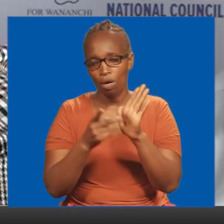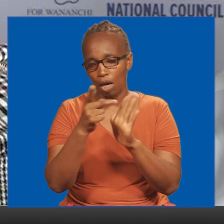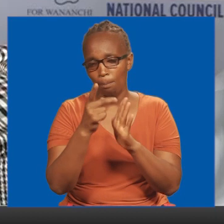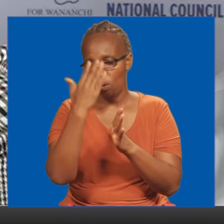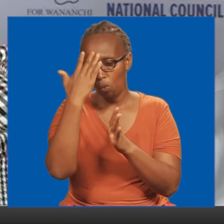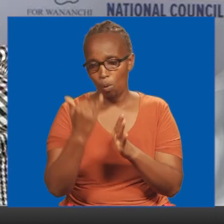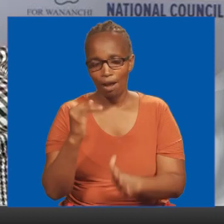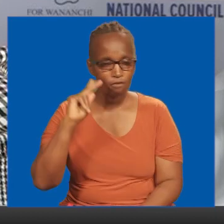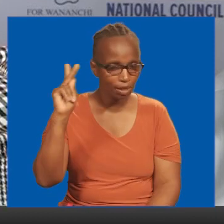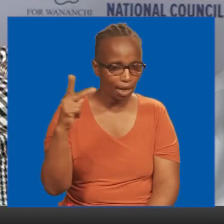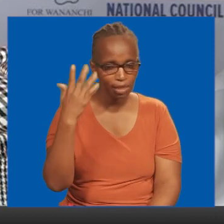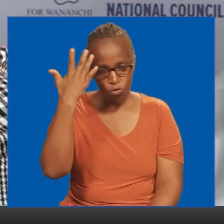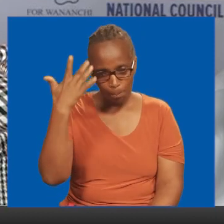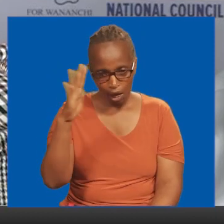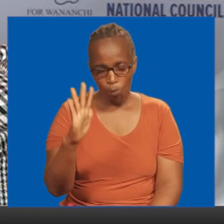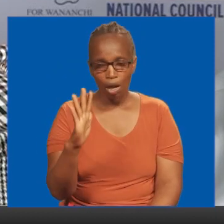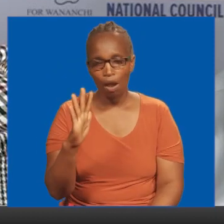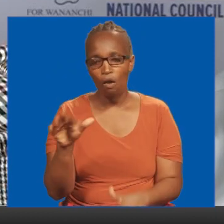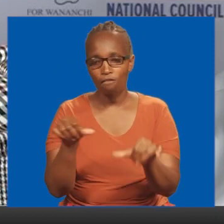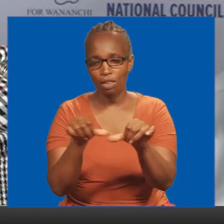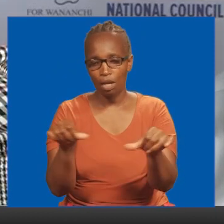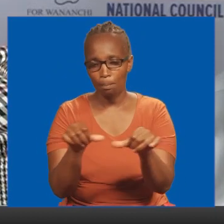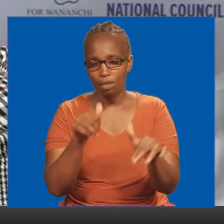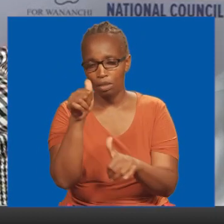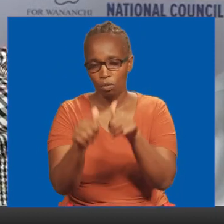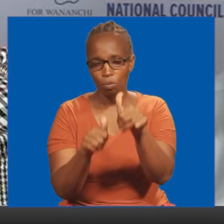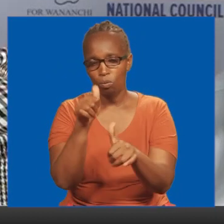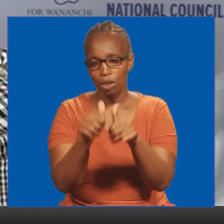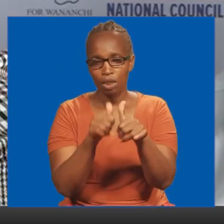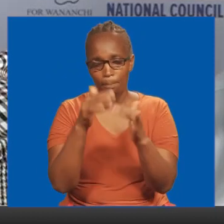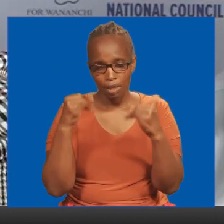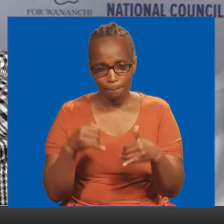program so that Kenyans are aware of the measures that are being implemented.